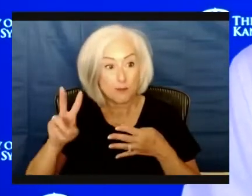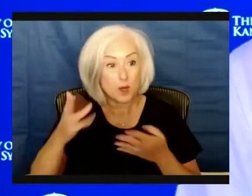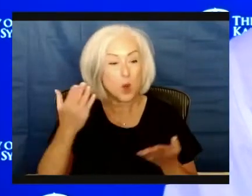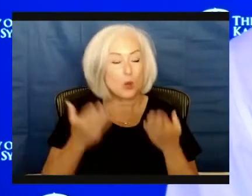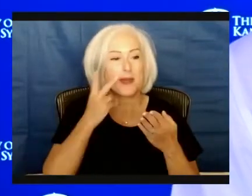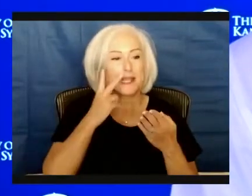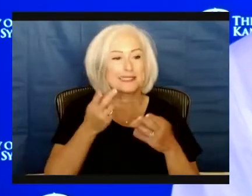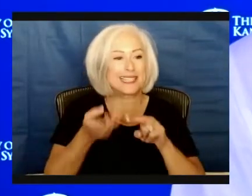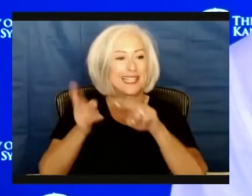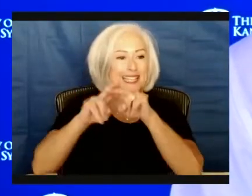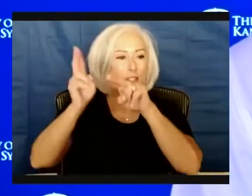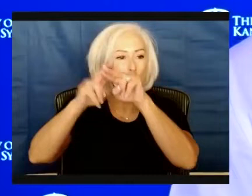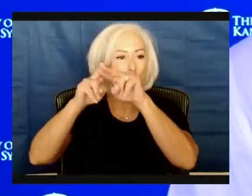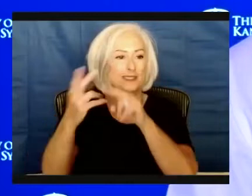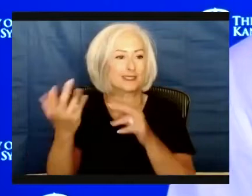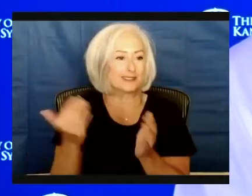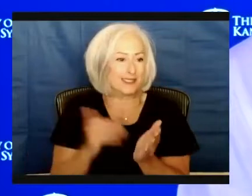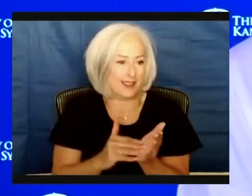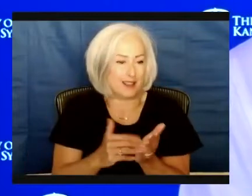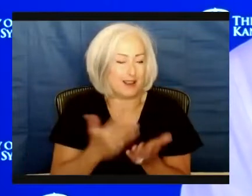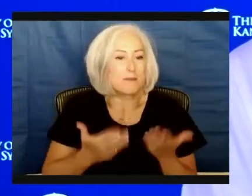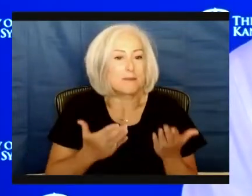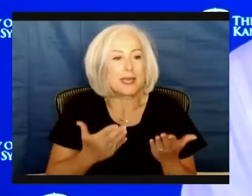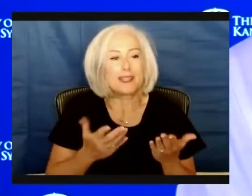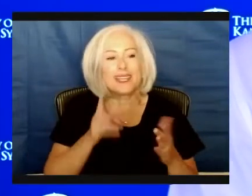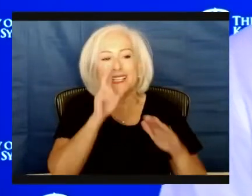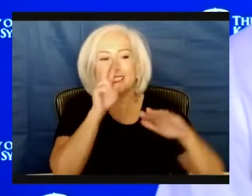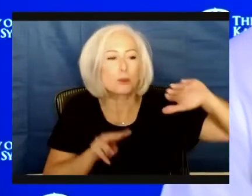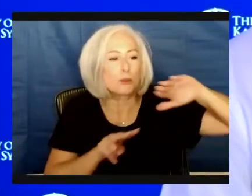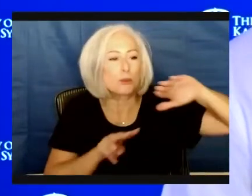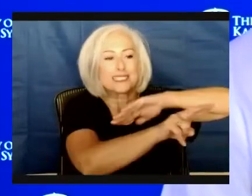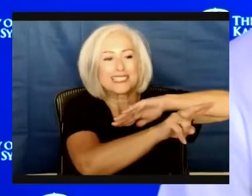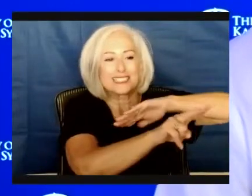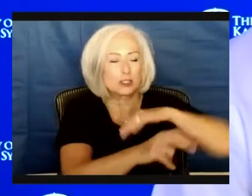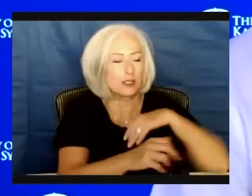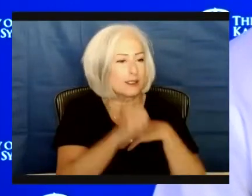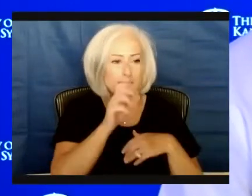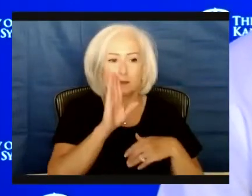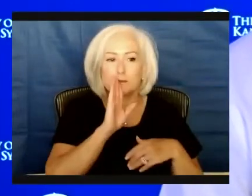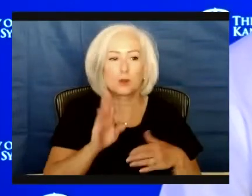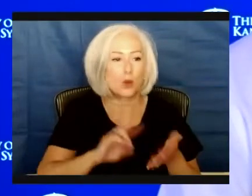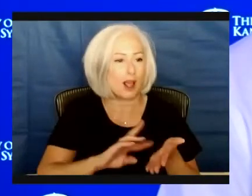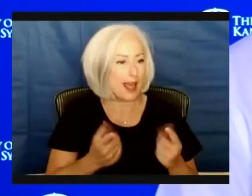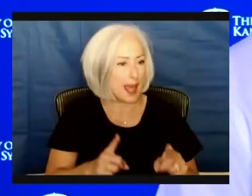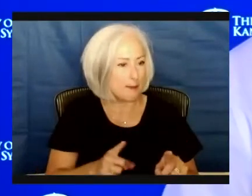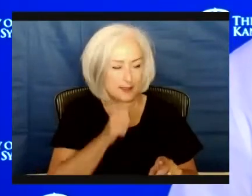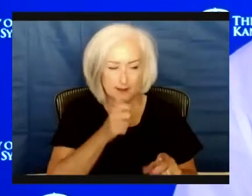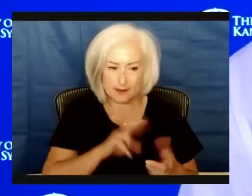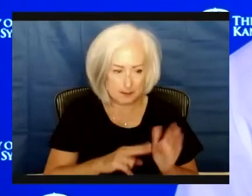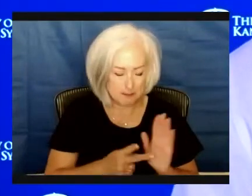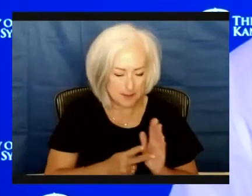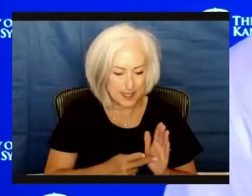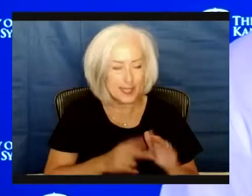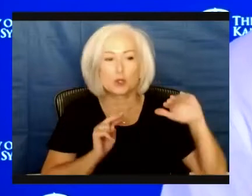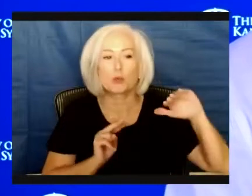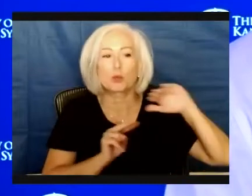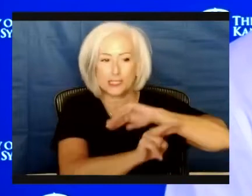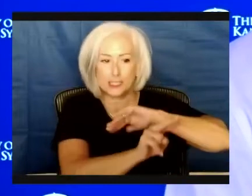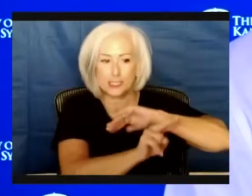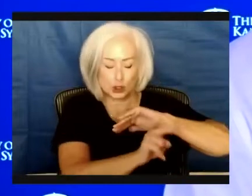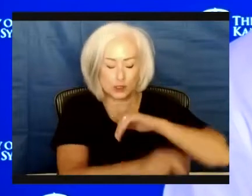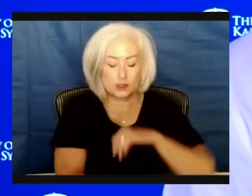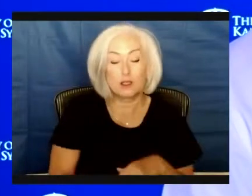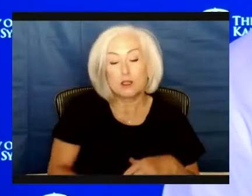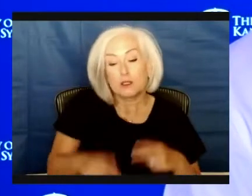that is. It's modeling, it's a prediction, and who knows if that's true. But if that is true, we'll have to wait and see, can these vaccines be rolled